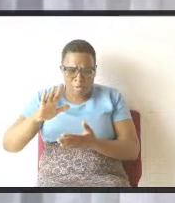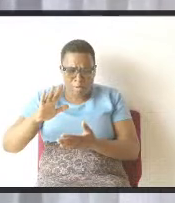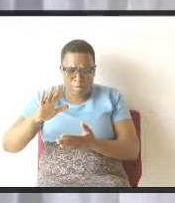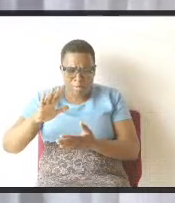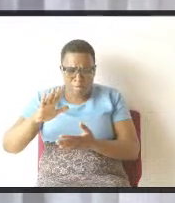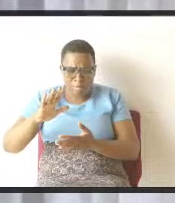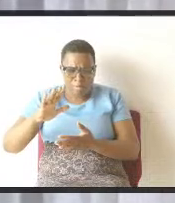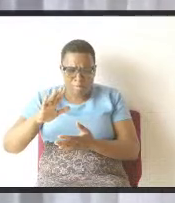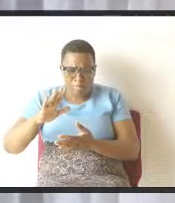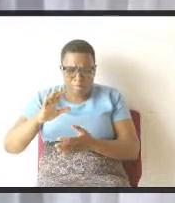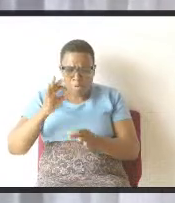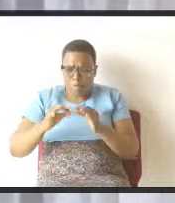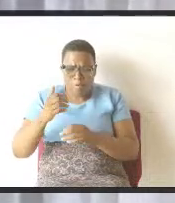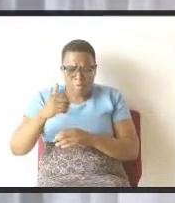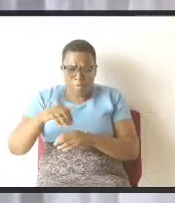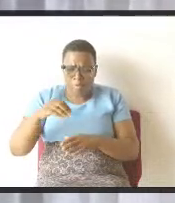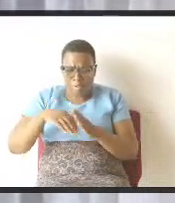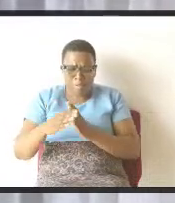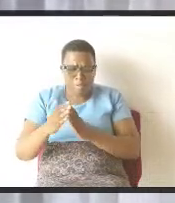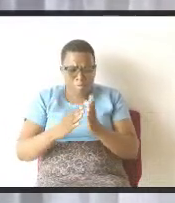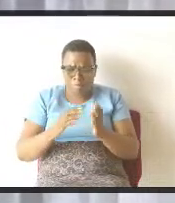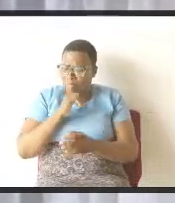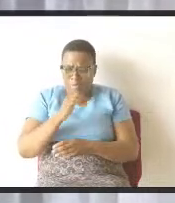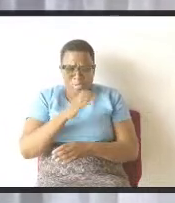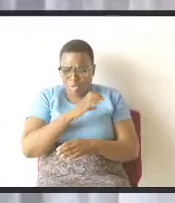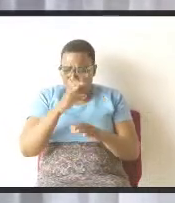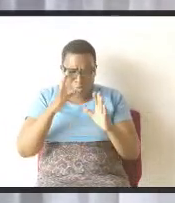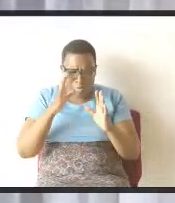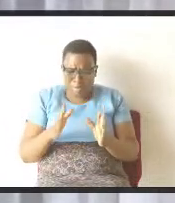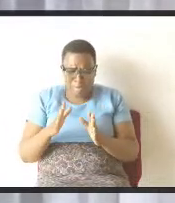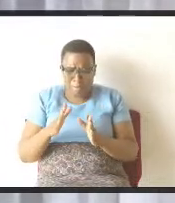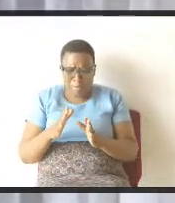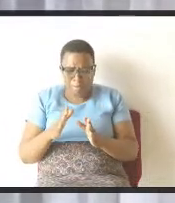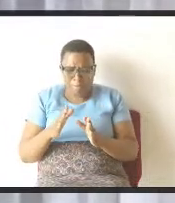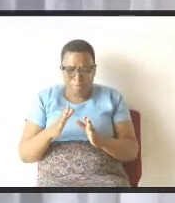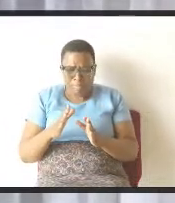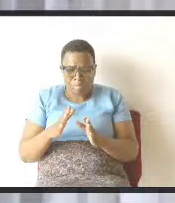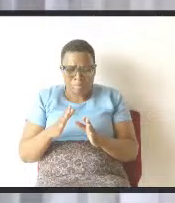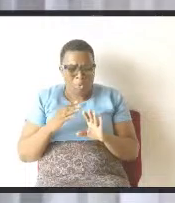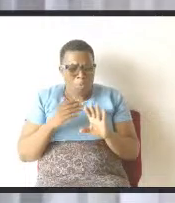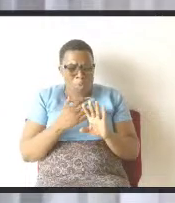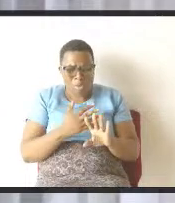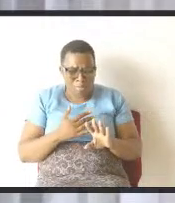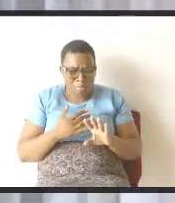there's any in the service who is not a Christian, who have been putting it off,